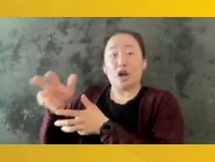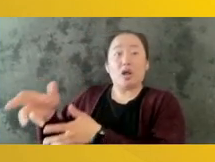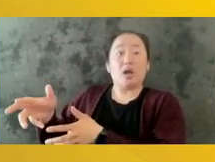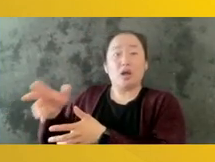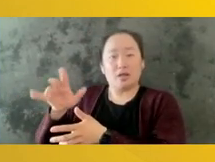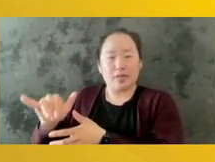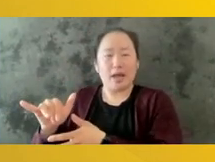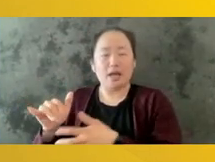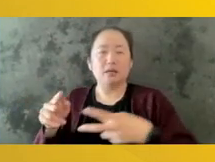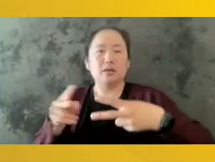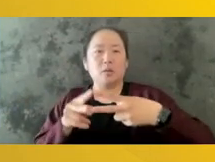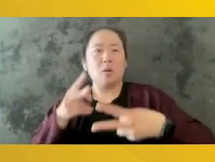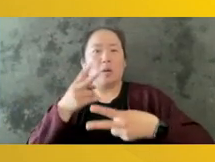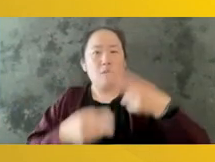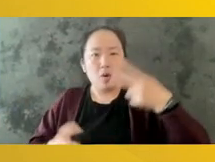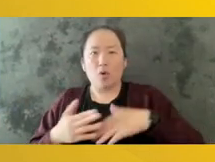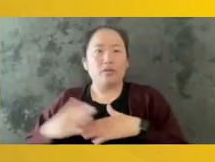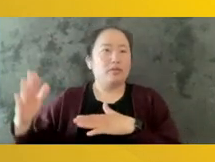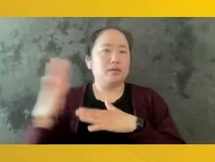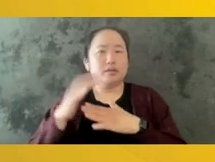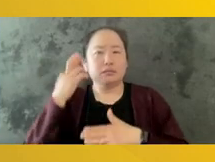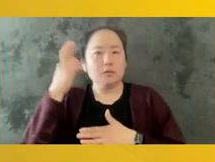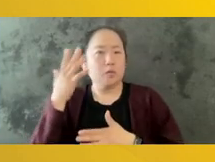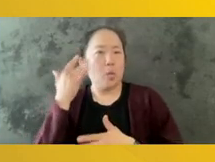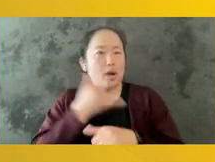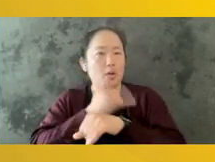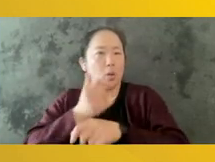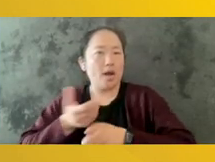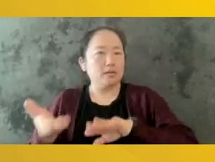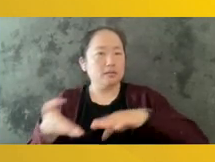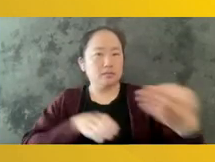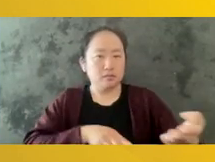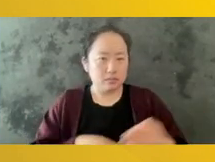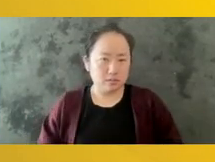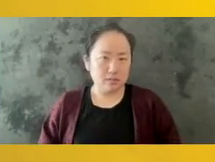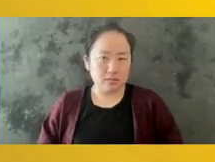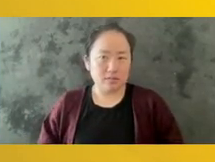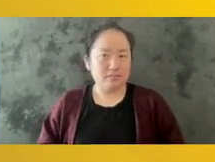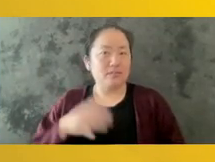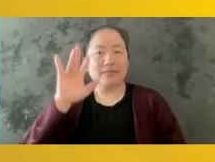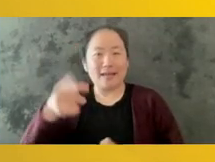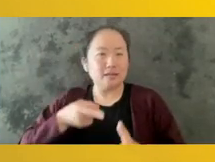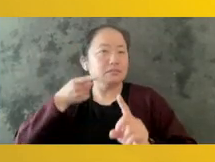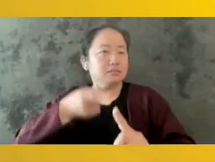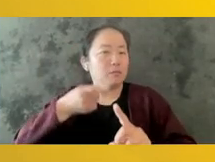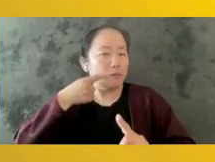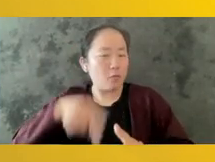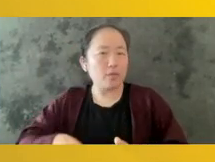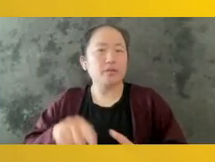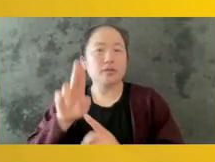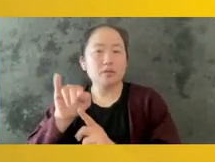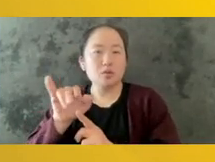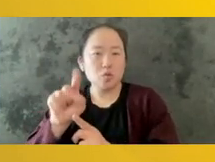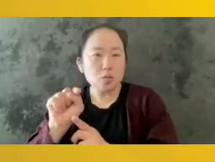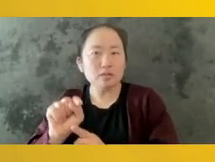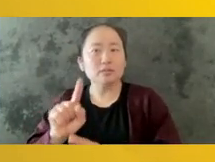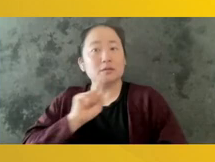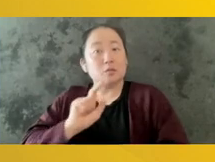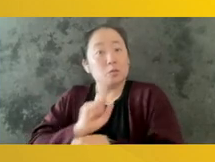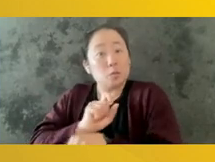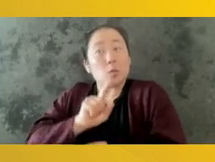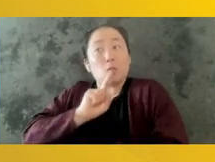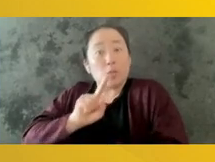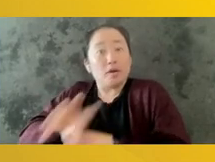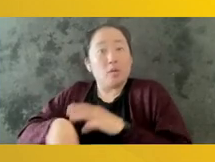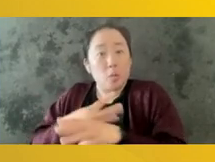this is basically the premise of this module, is that this is a real world conservation